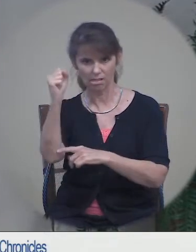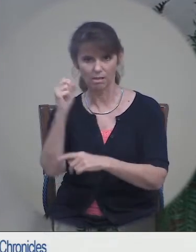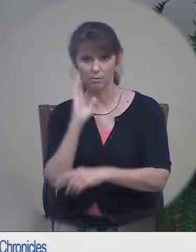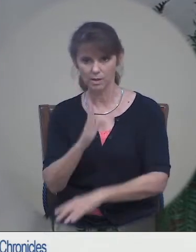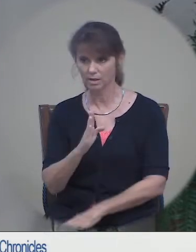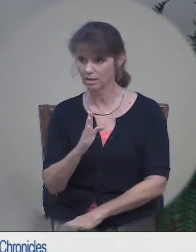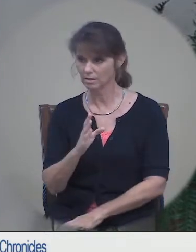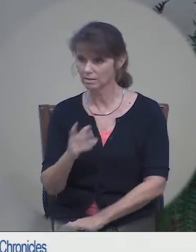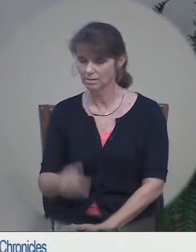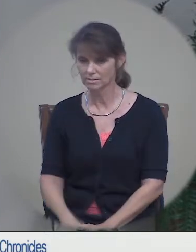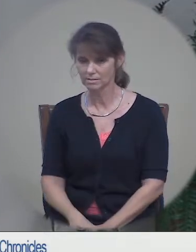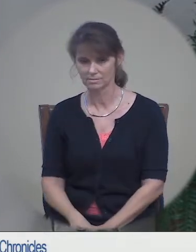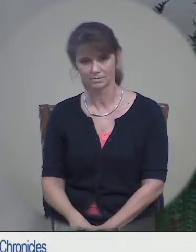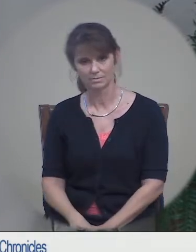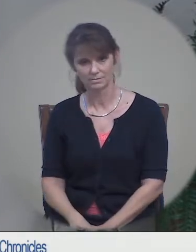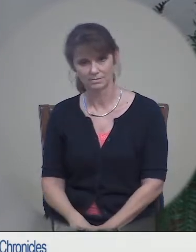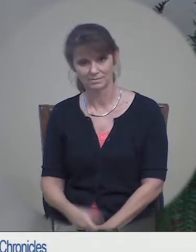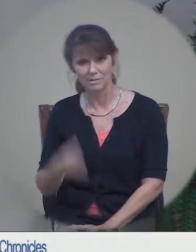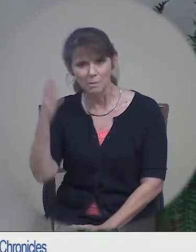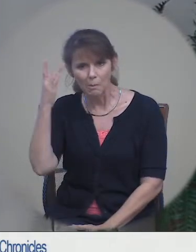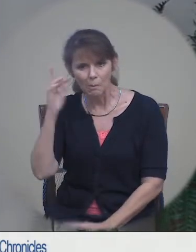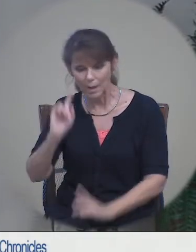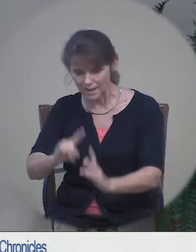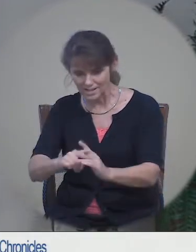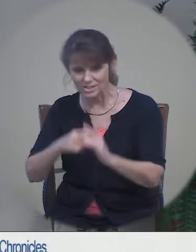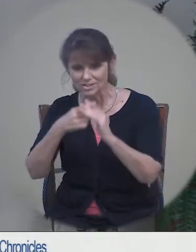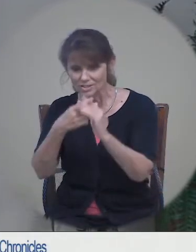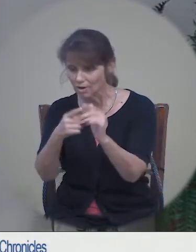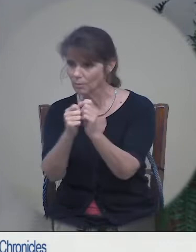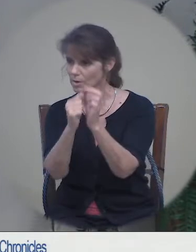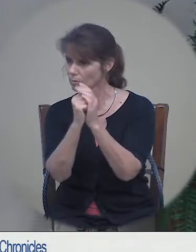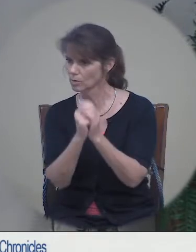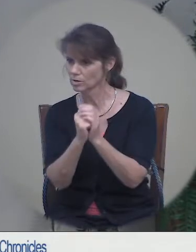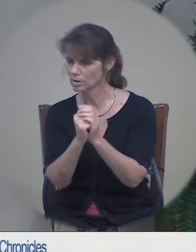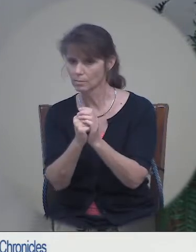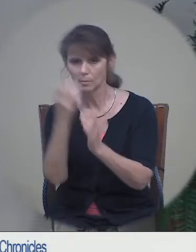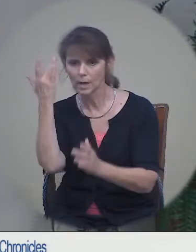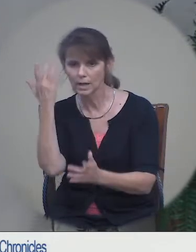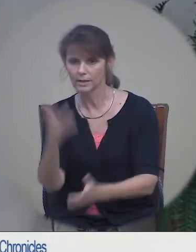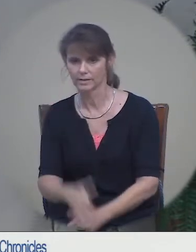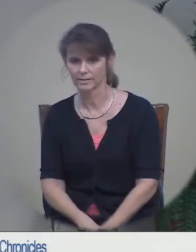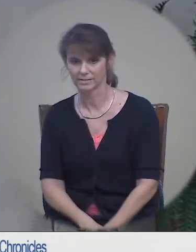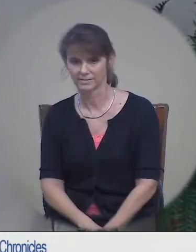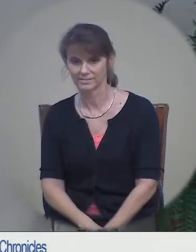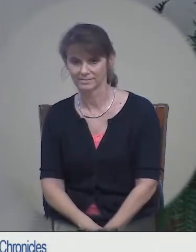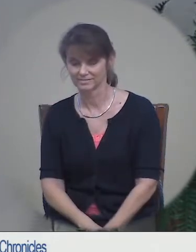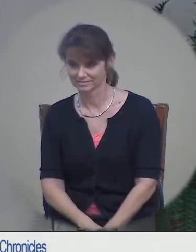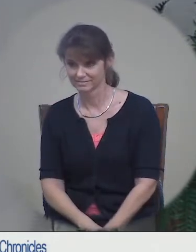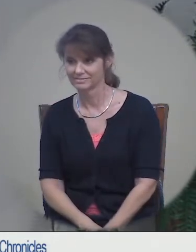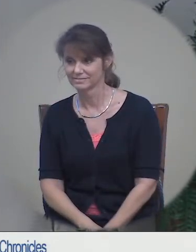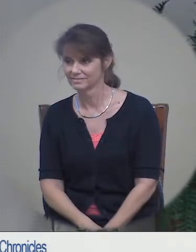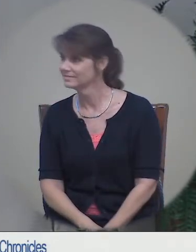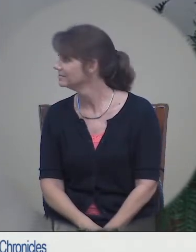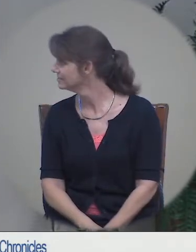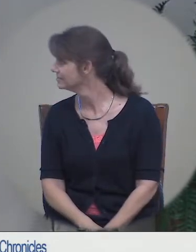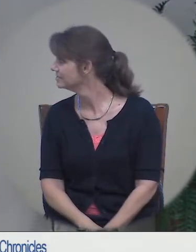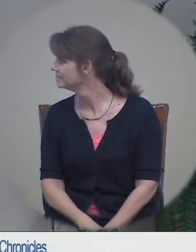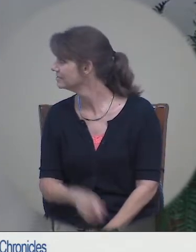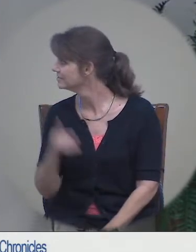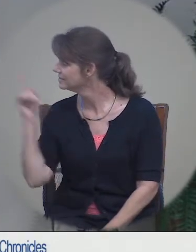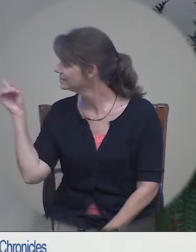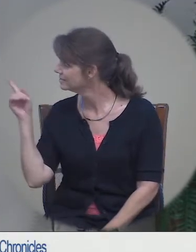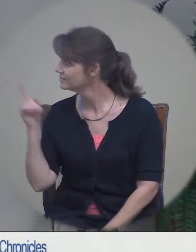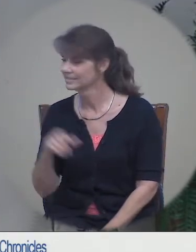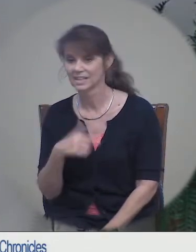cases. Why would you start there? And I'll leave you with this quote. He says, when there is a